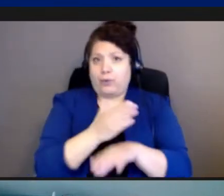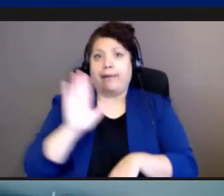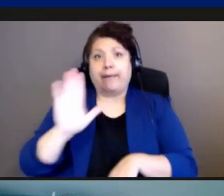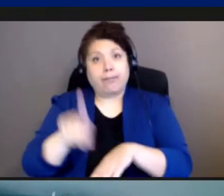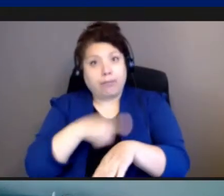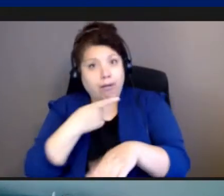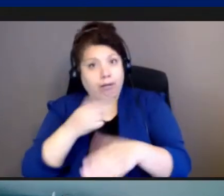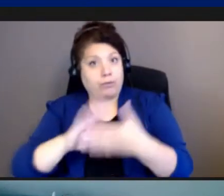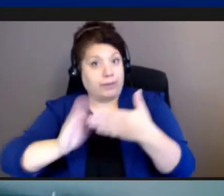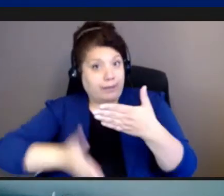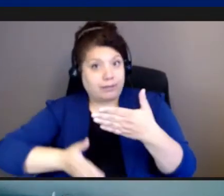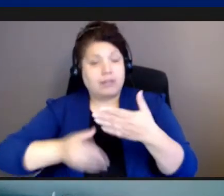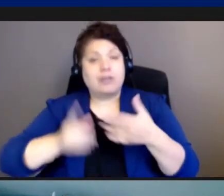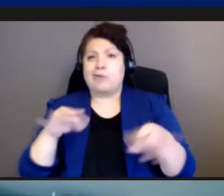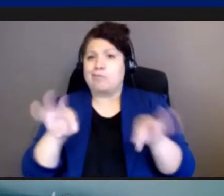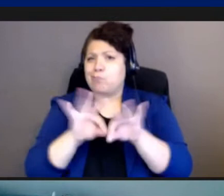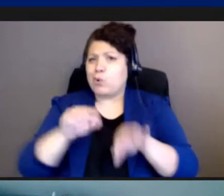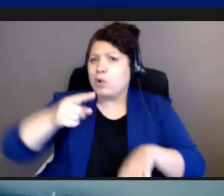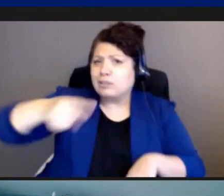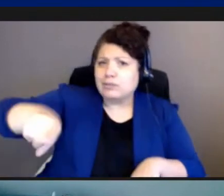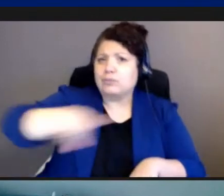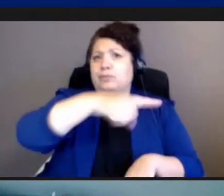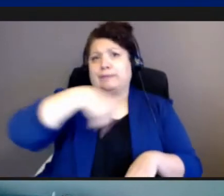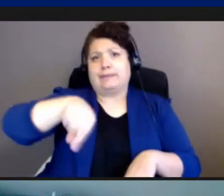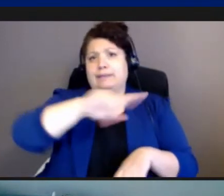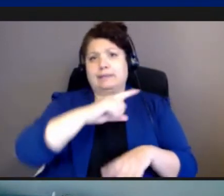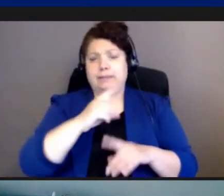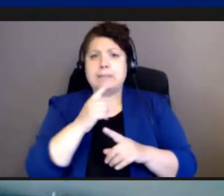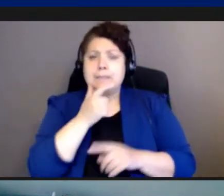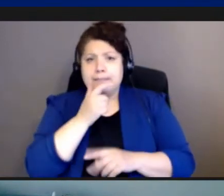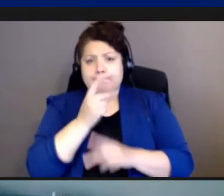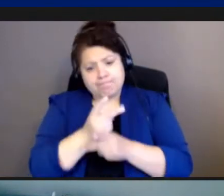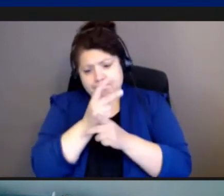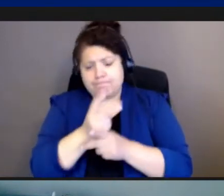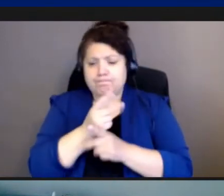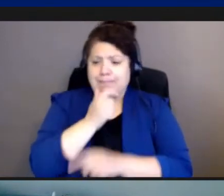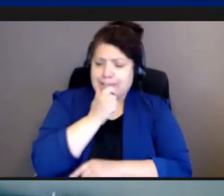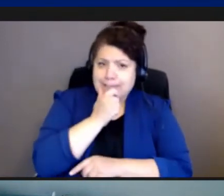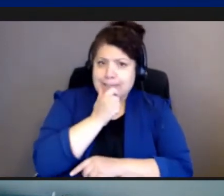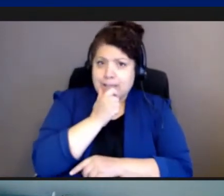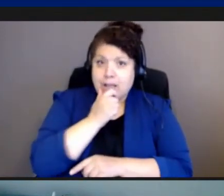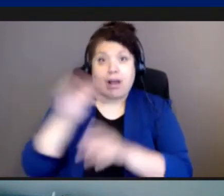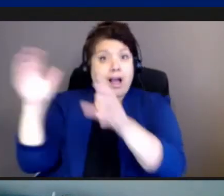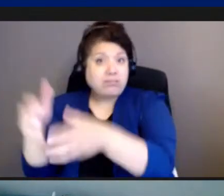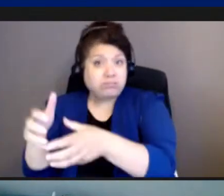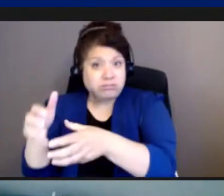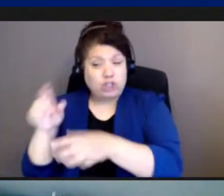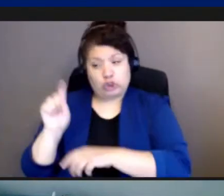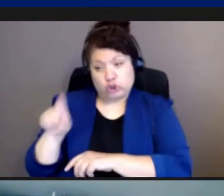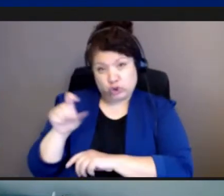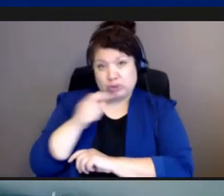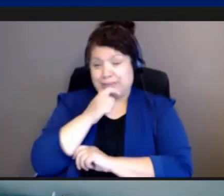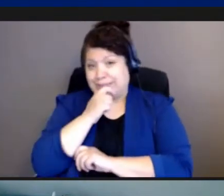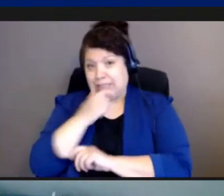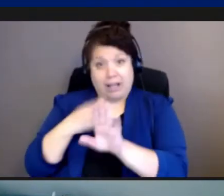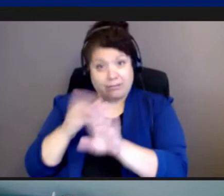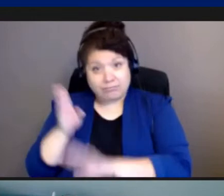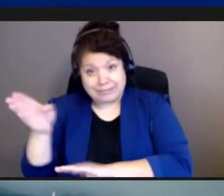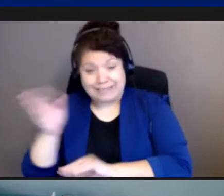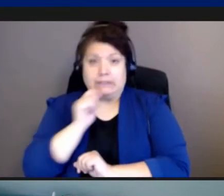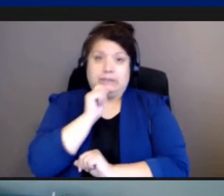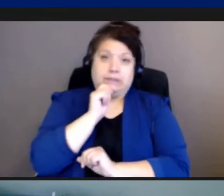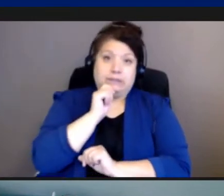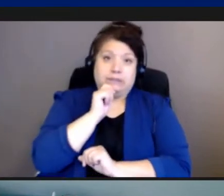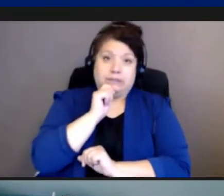us taking a look at our plans, perhaps needing to change them to say, okay, you know what, I plan on a